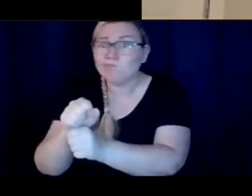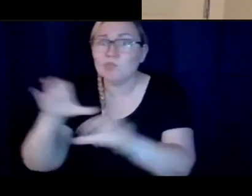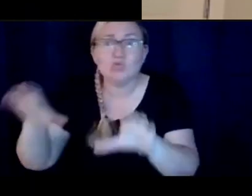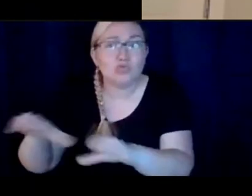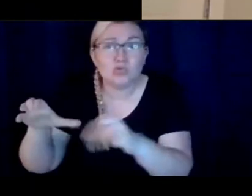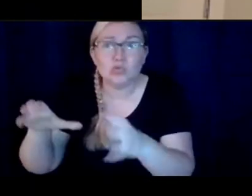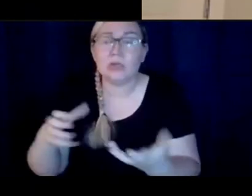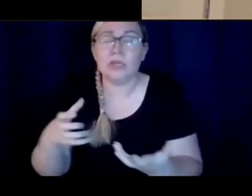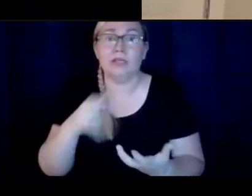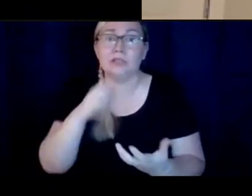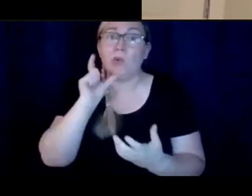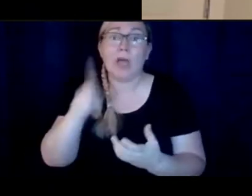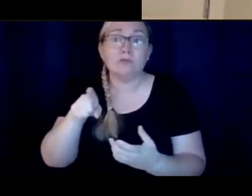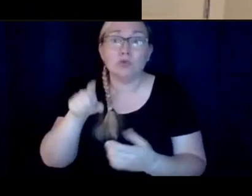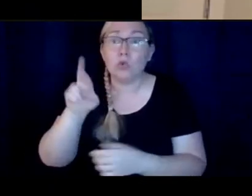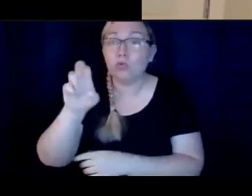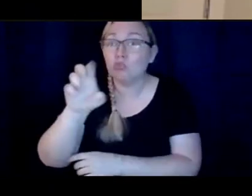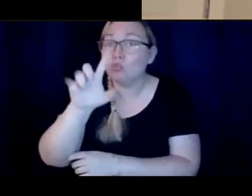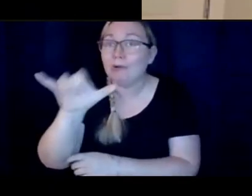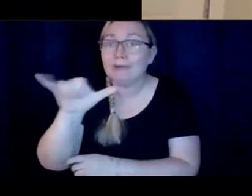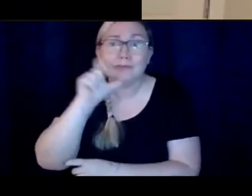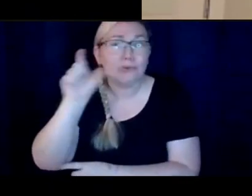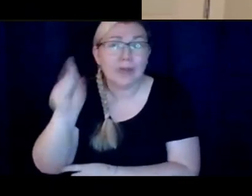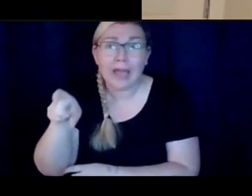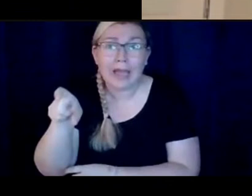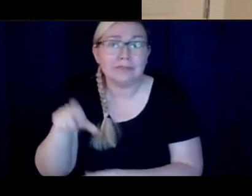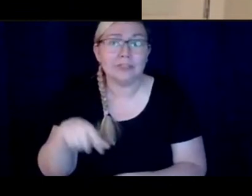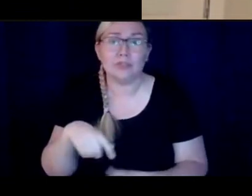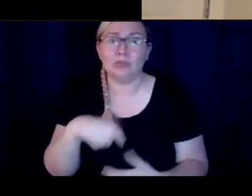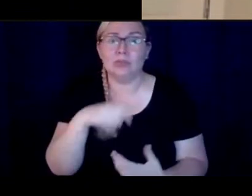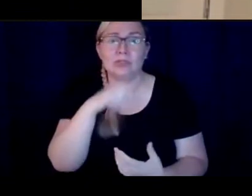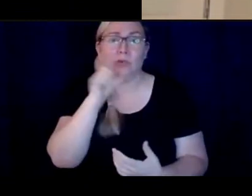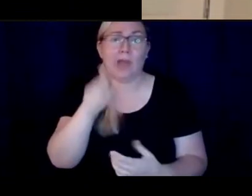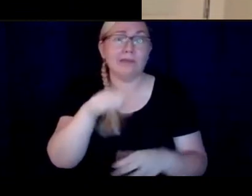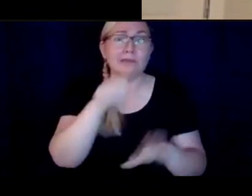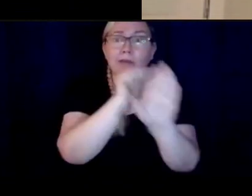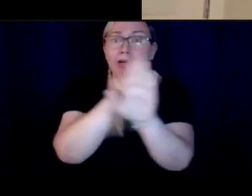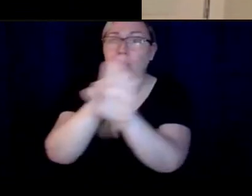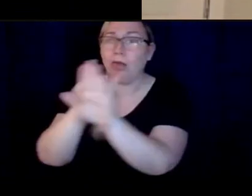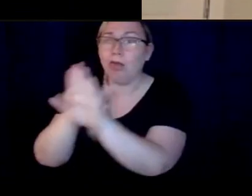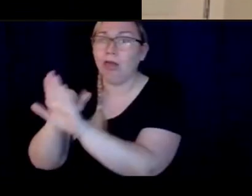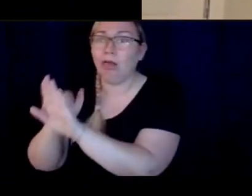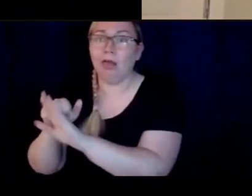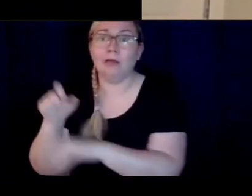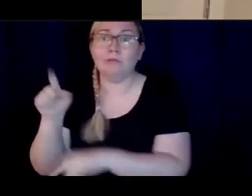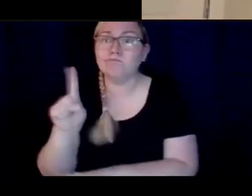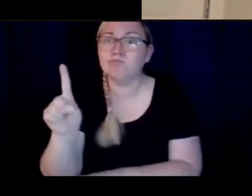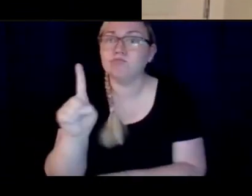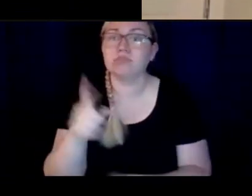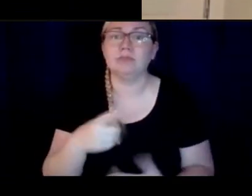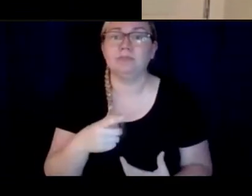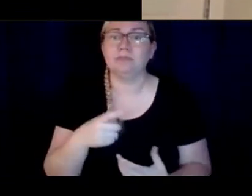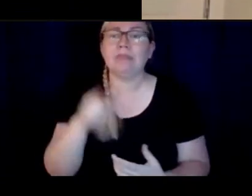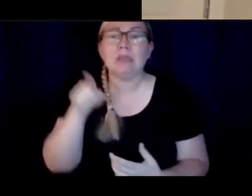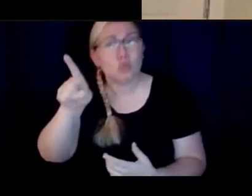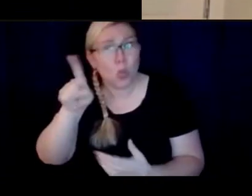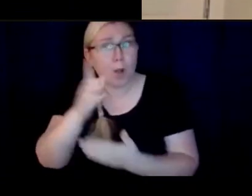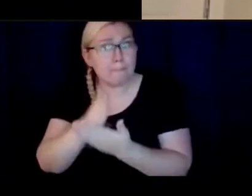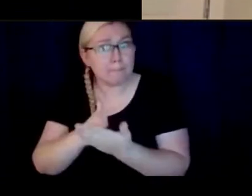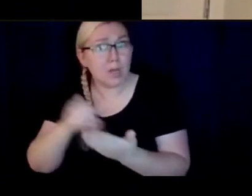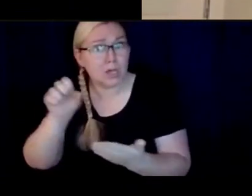hold rallies. That's, you don't have to go knocking on doors. That's, you know, one part of it that might